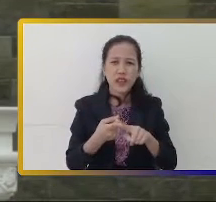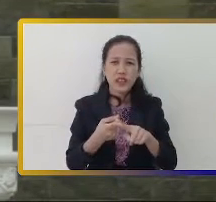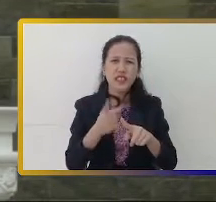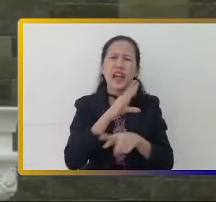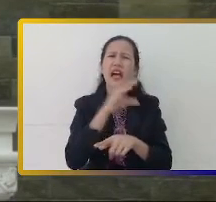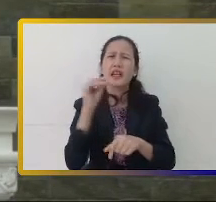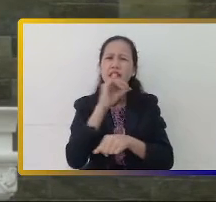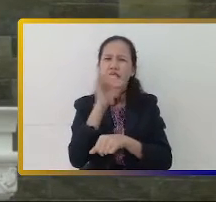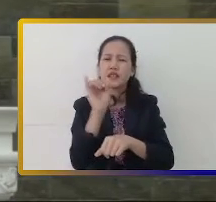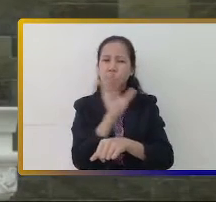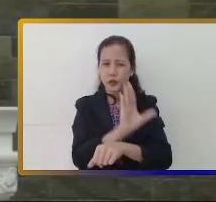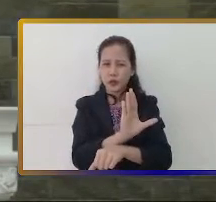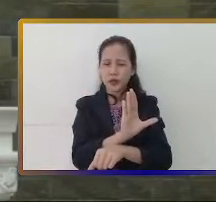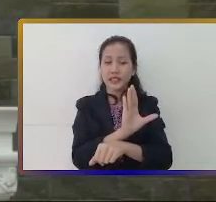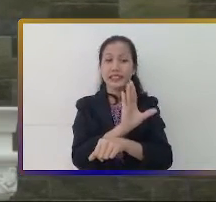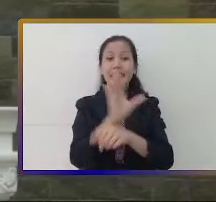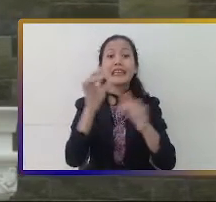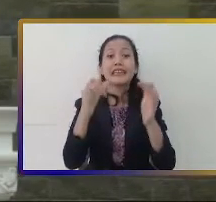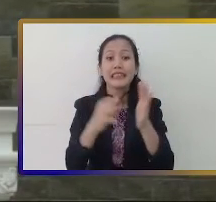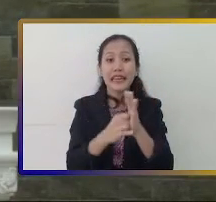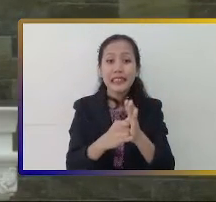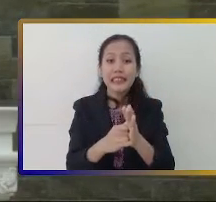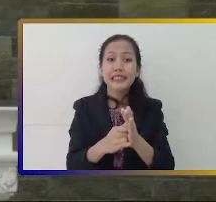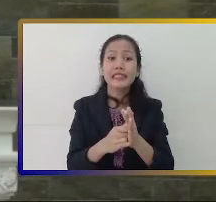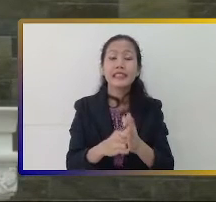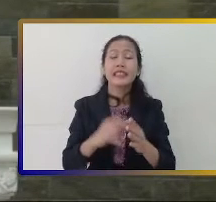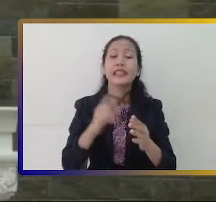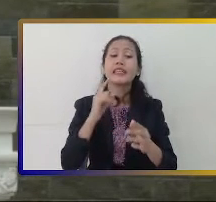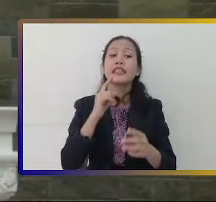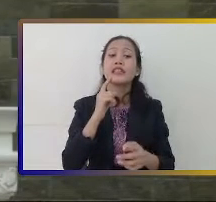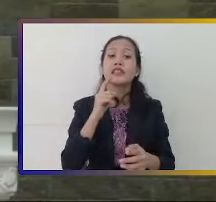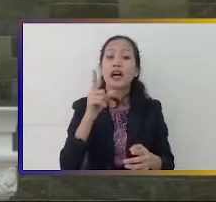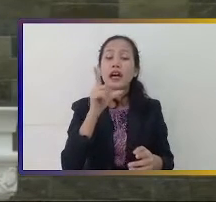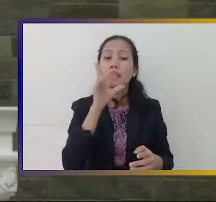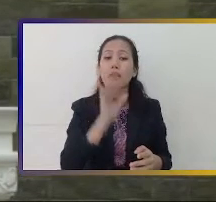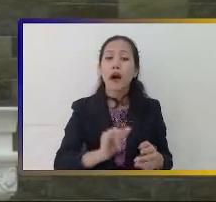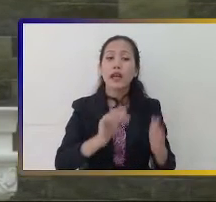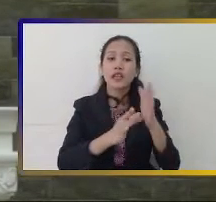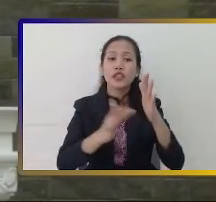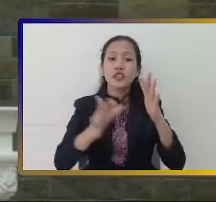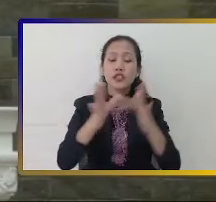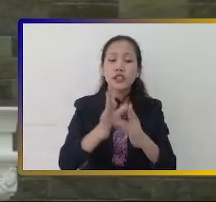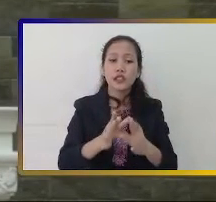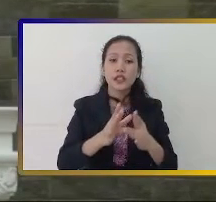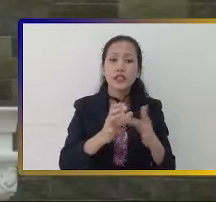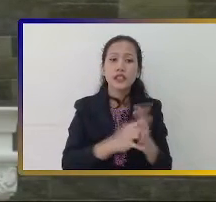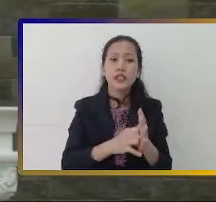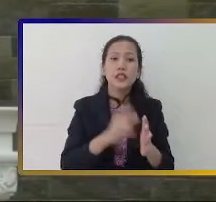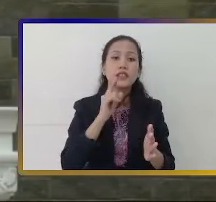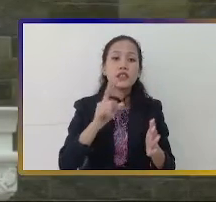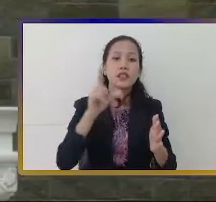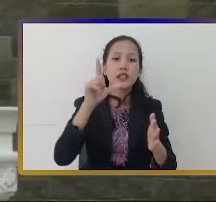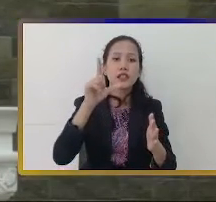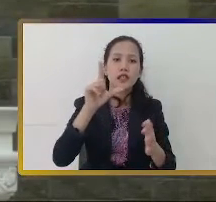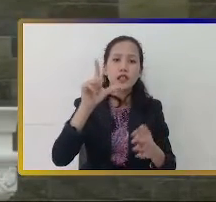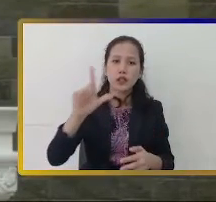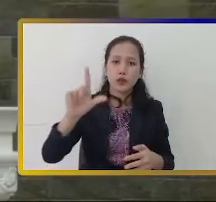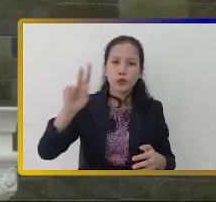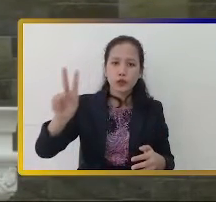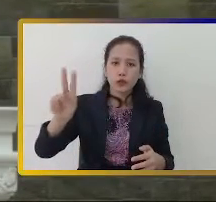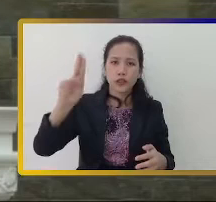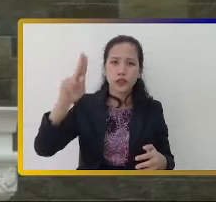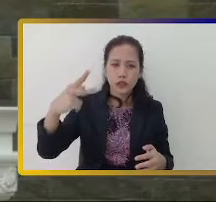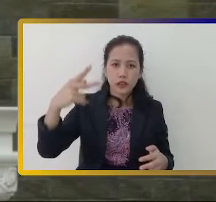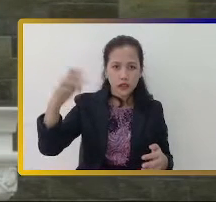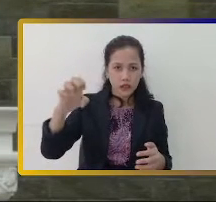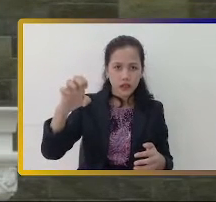influence. Yan po ang tinatalakay ng Panginoon nung sinabi niya po sa Luke chapter number 23, verse 28 and 29, if you'd go